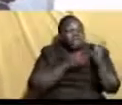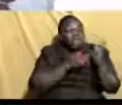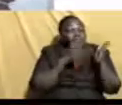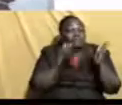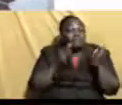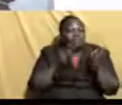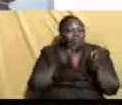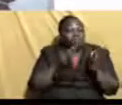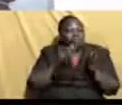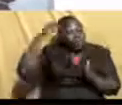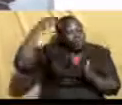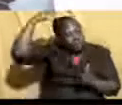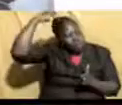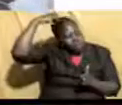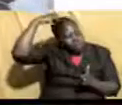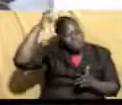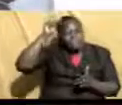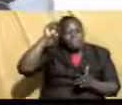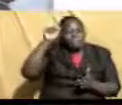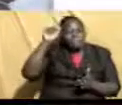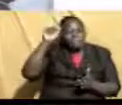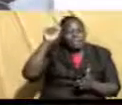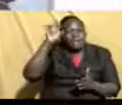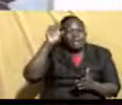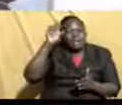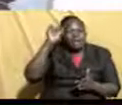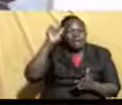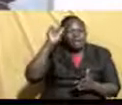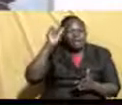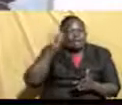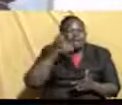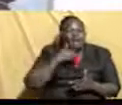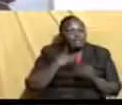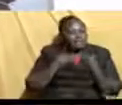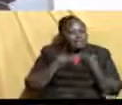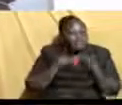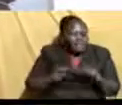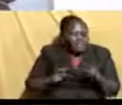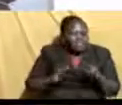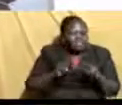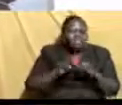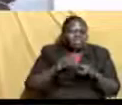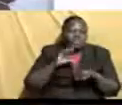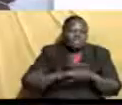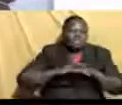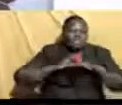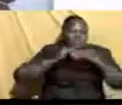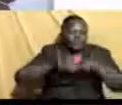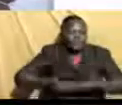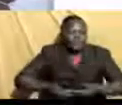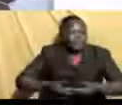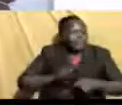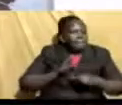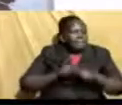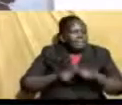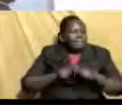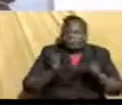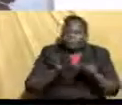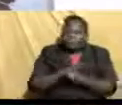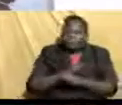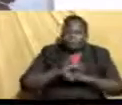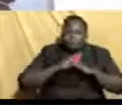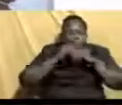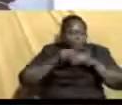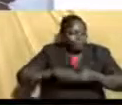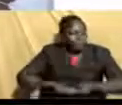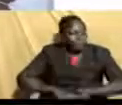Mary, that is normally known as Bloody Mary. Bloody Mary had tried to conceive for many years, but couldn't.